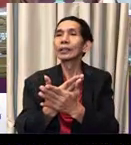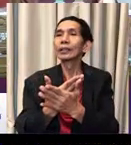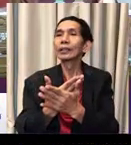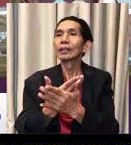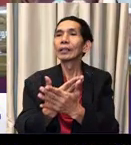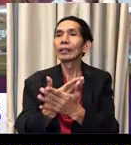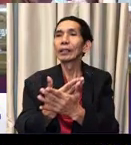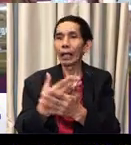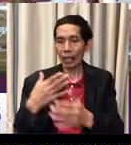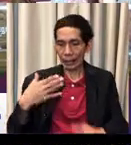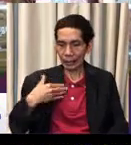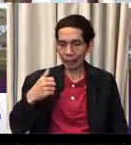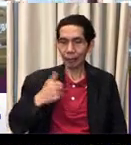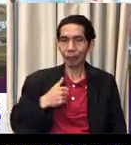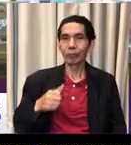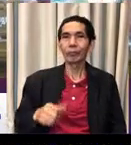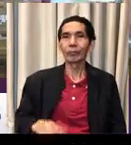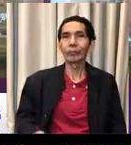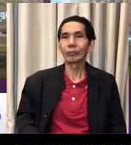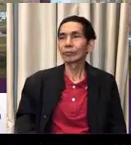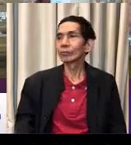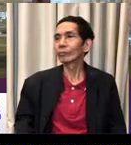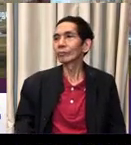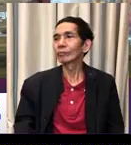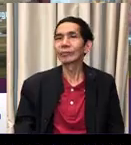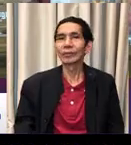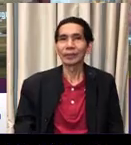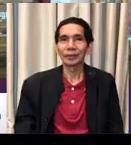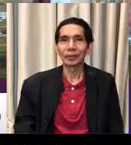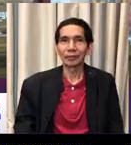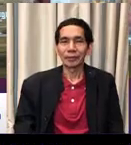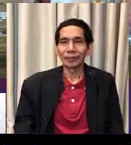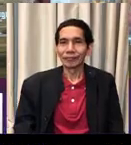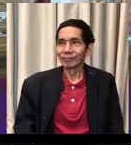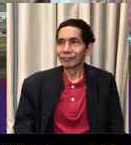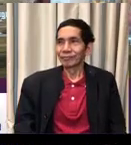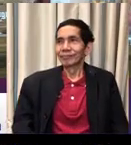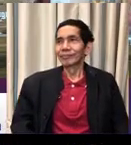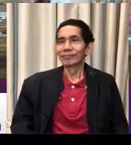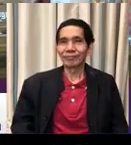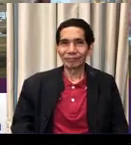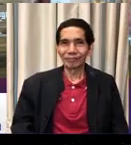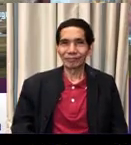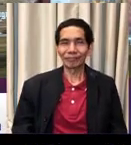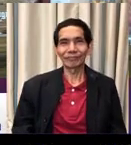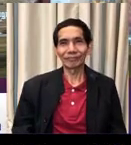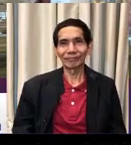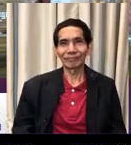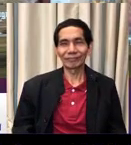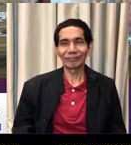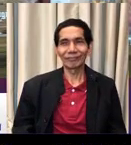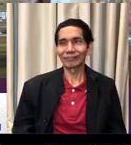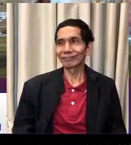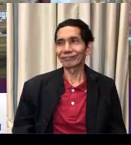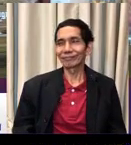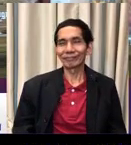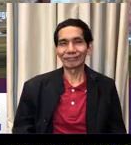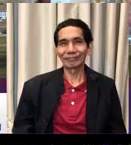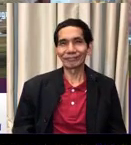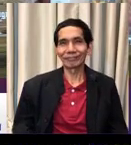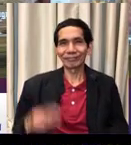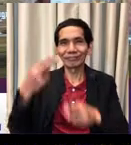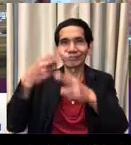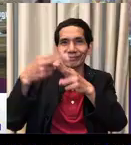from Vancouver, Canada. Hi to David, Carla, Charlene, Antoinette, Jasmine, Joshua, Charles,